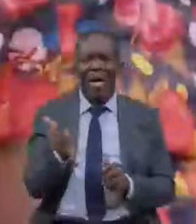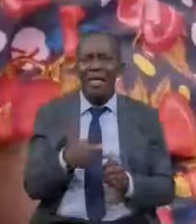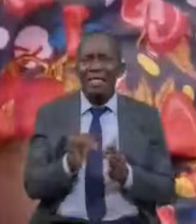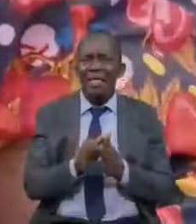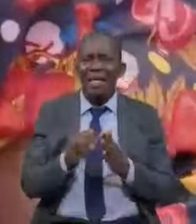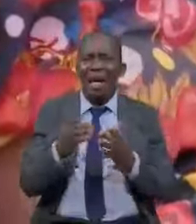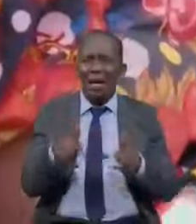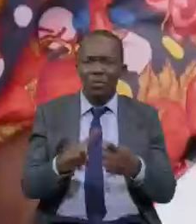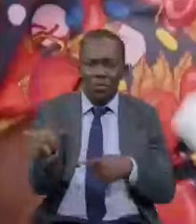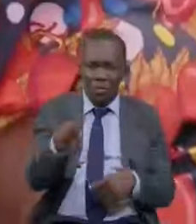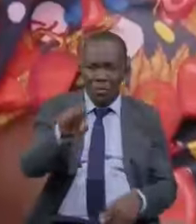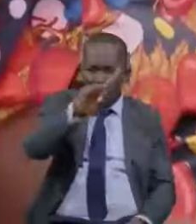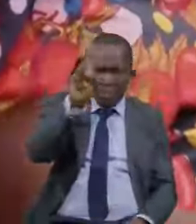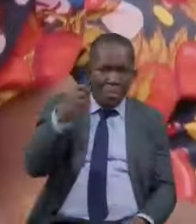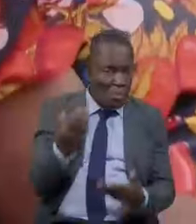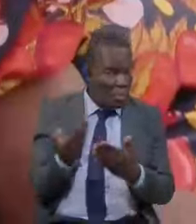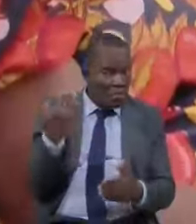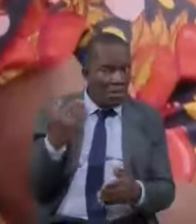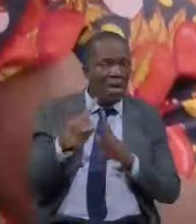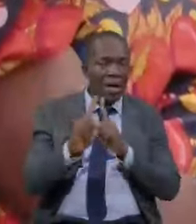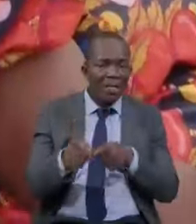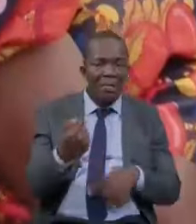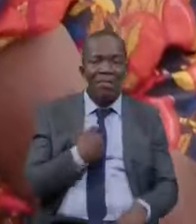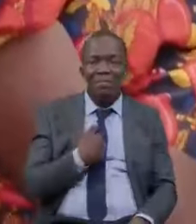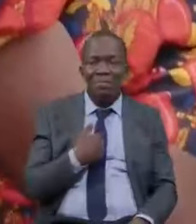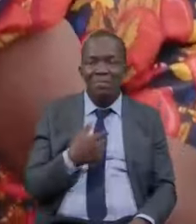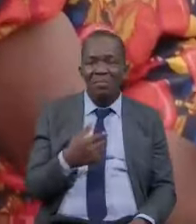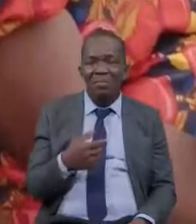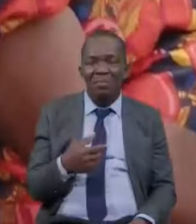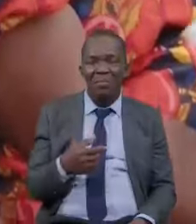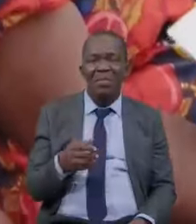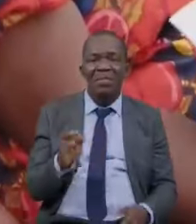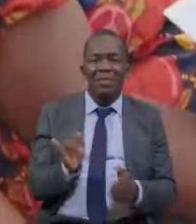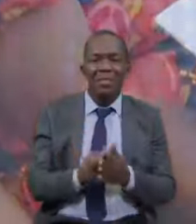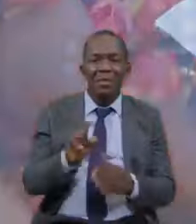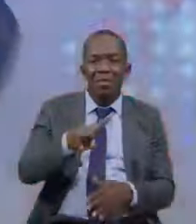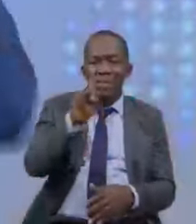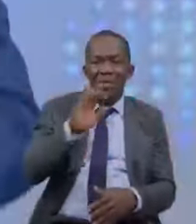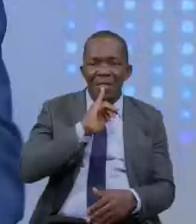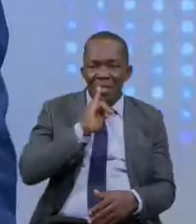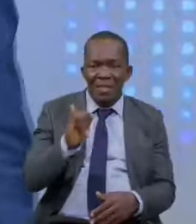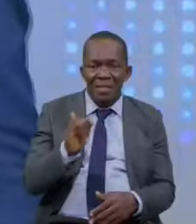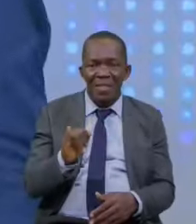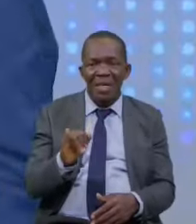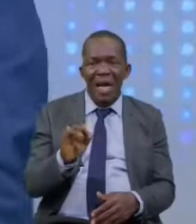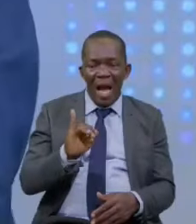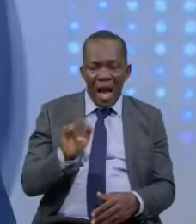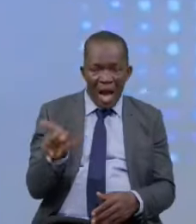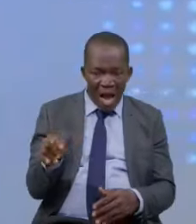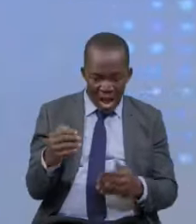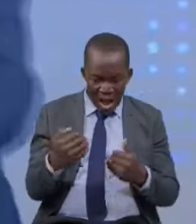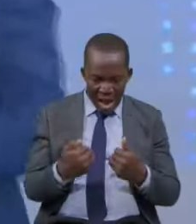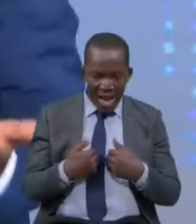Answer. The question is, have you read the book? Have